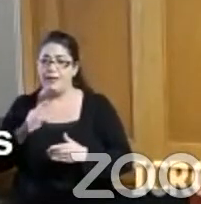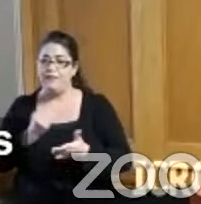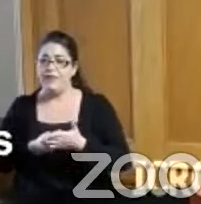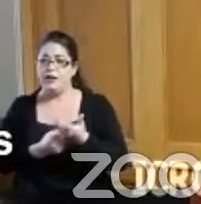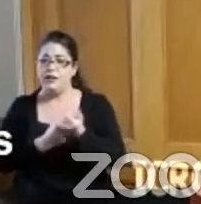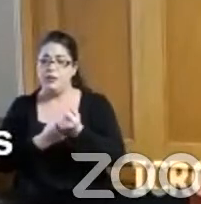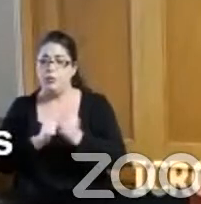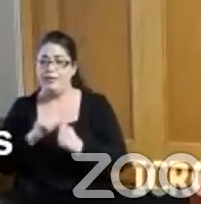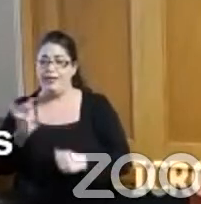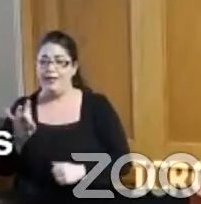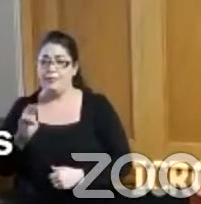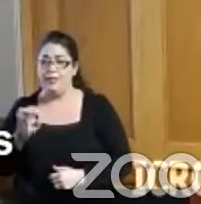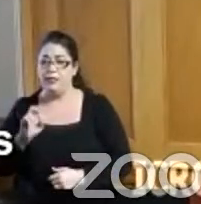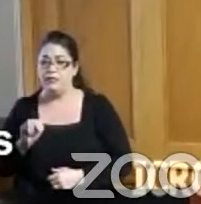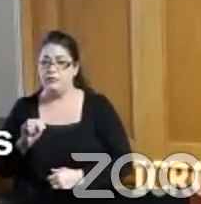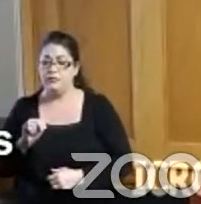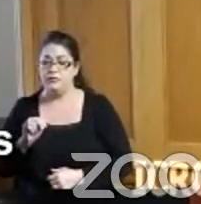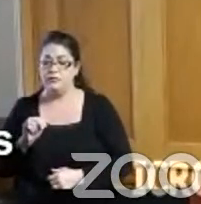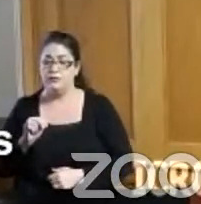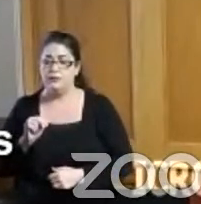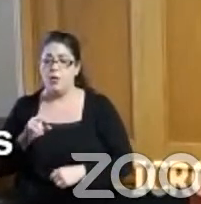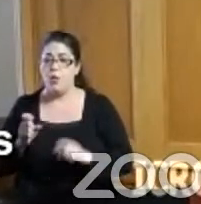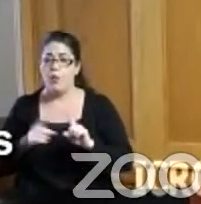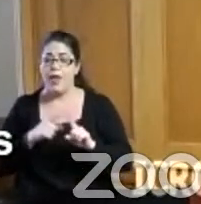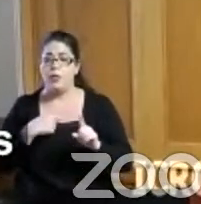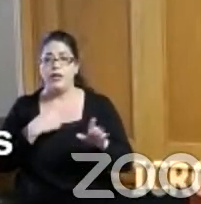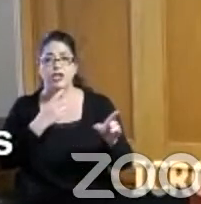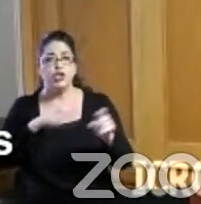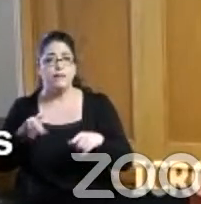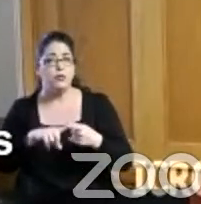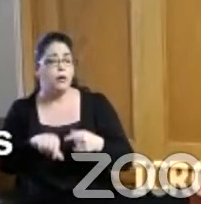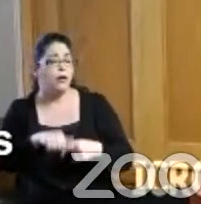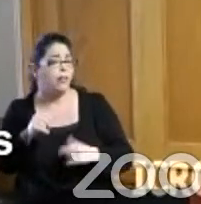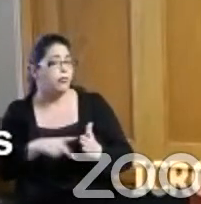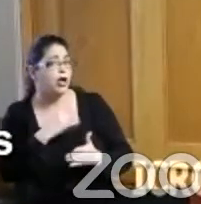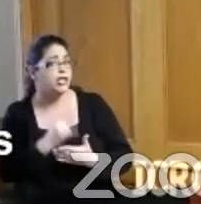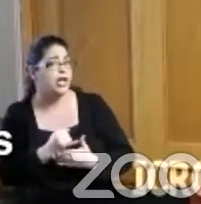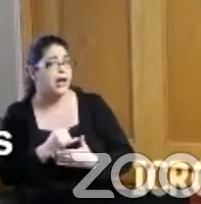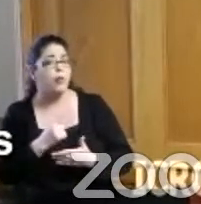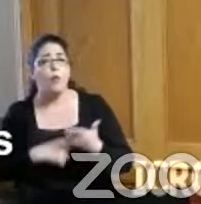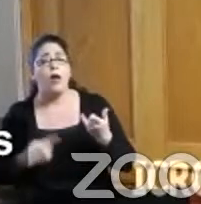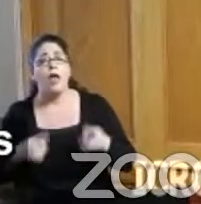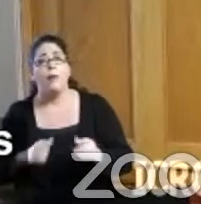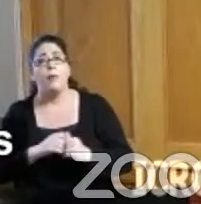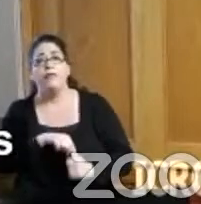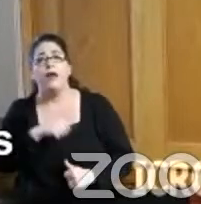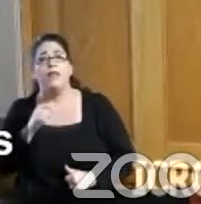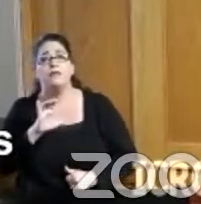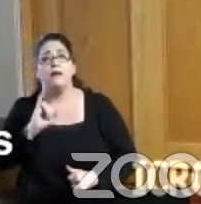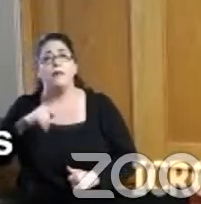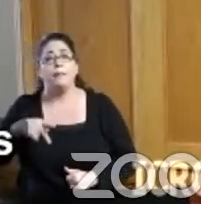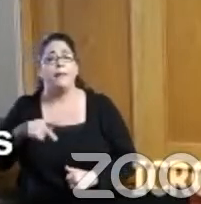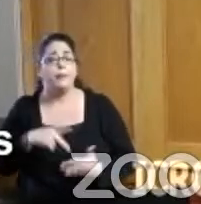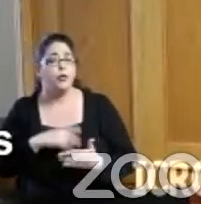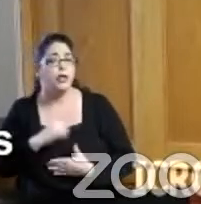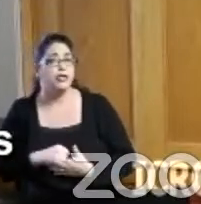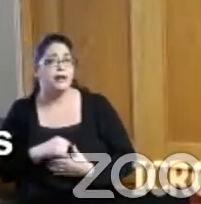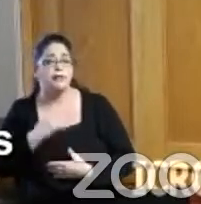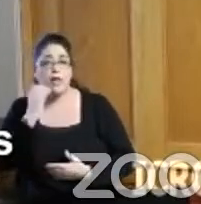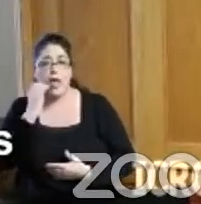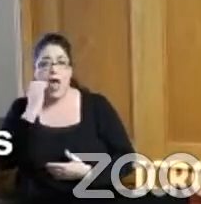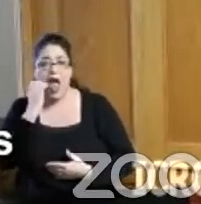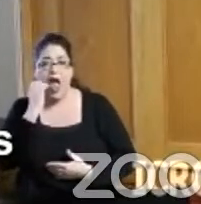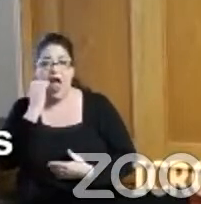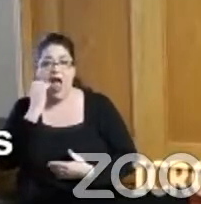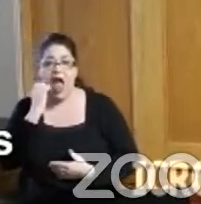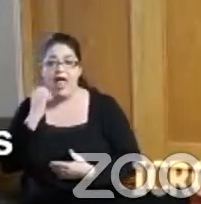this $8 million as we shift it over into another project? And what happens to the other CIP projects? I'm going to turn to our